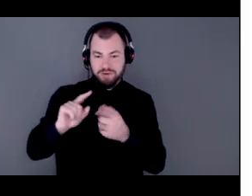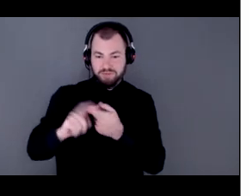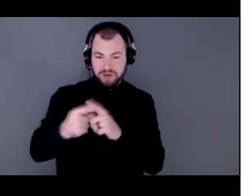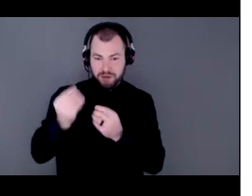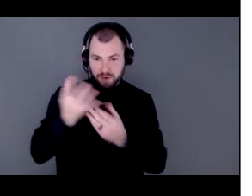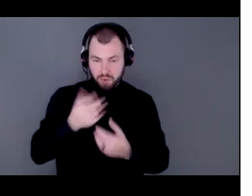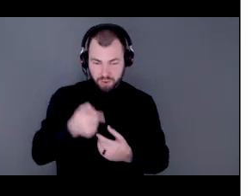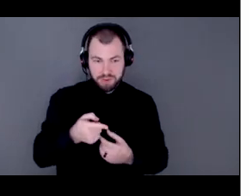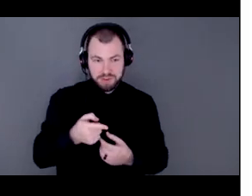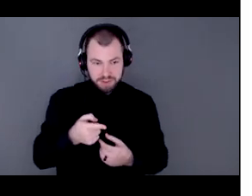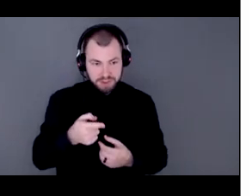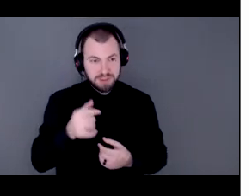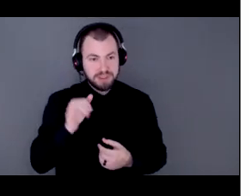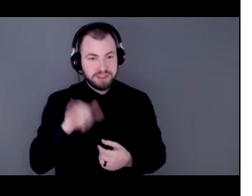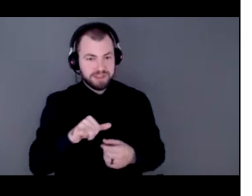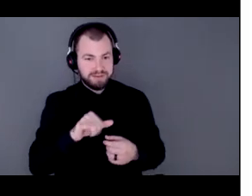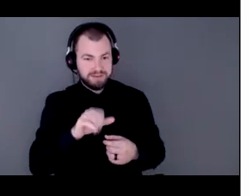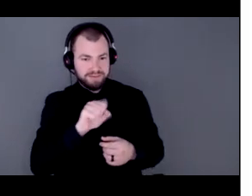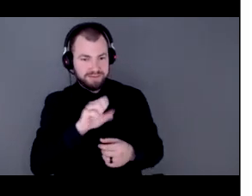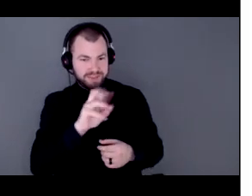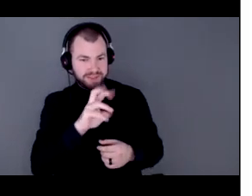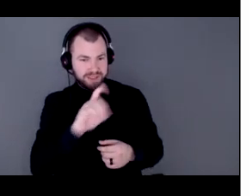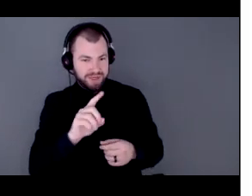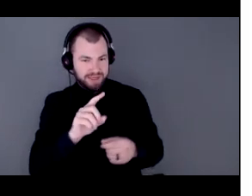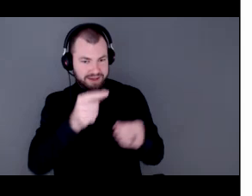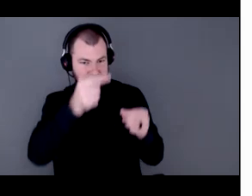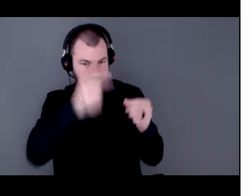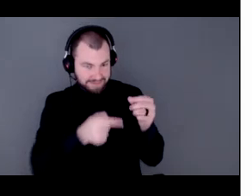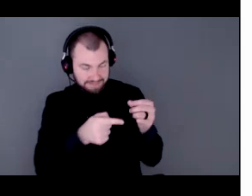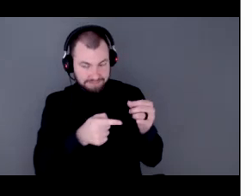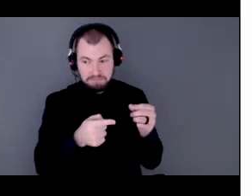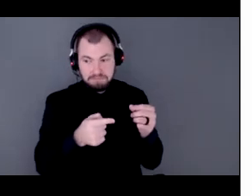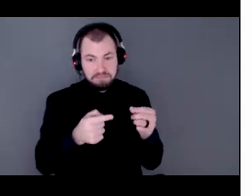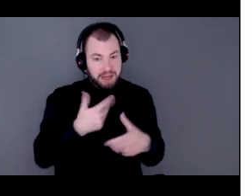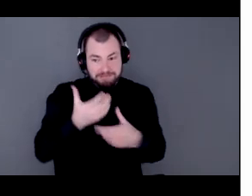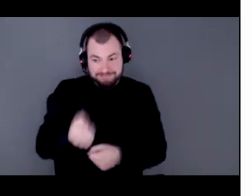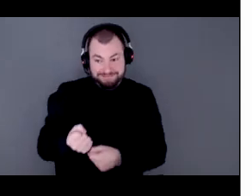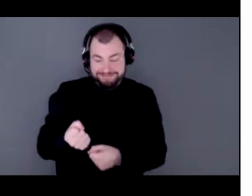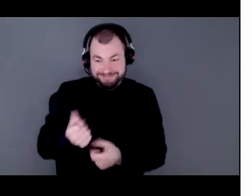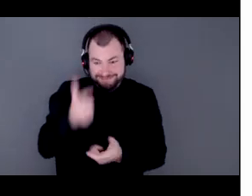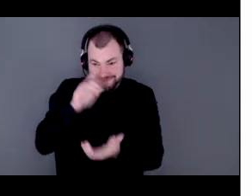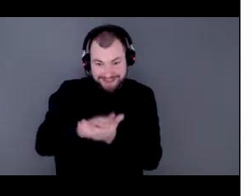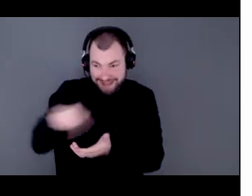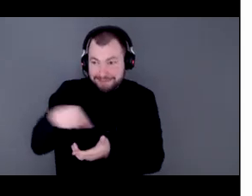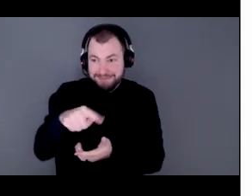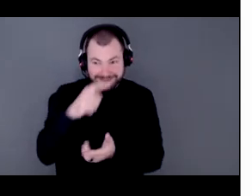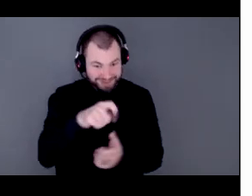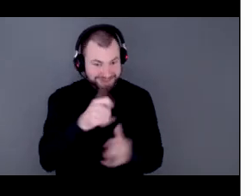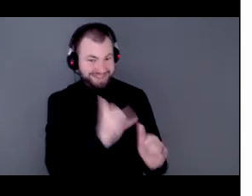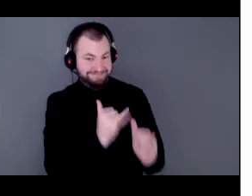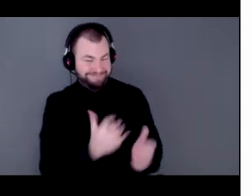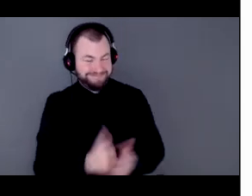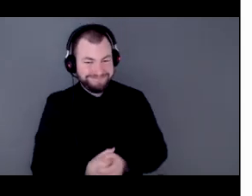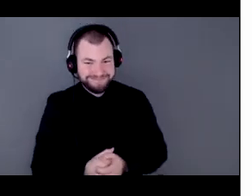of seaweed-based film. I believe it, and I think you should too. Yes. Next slide,